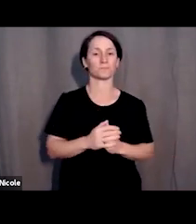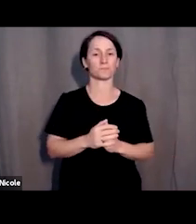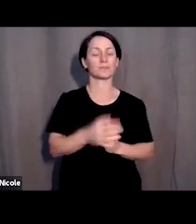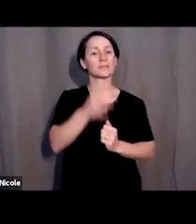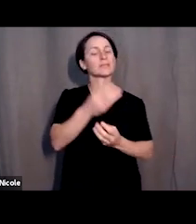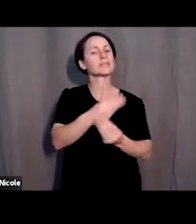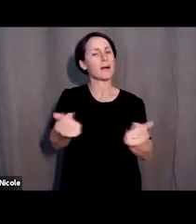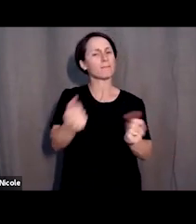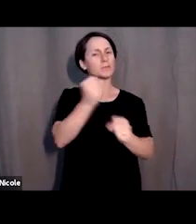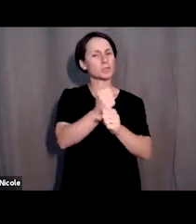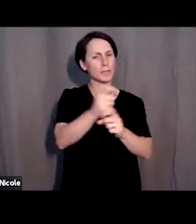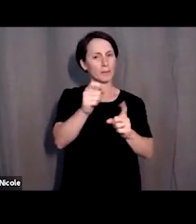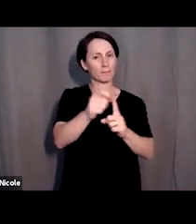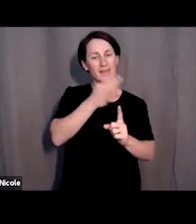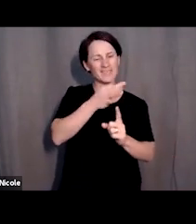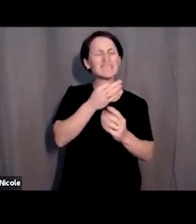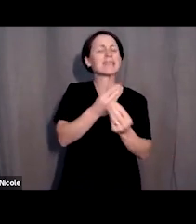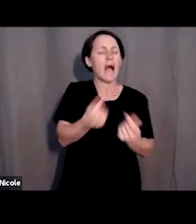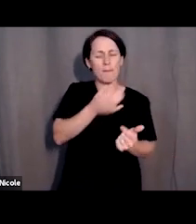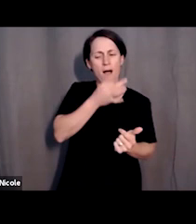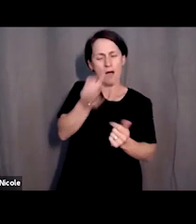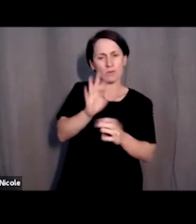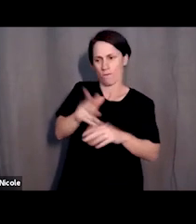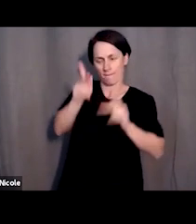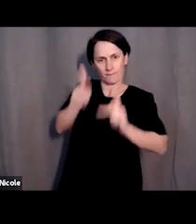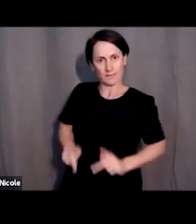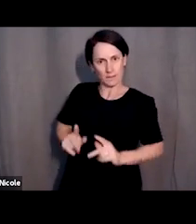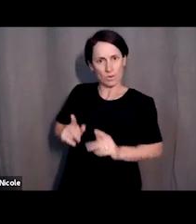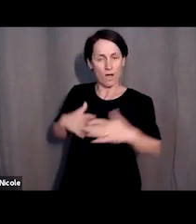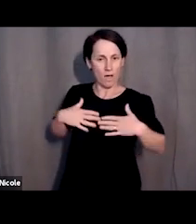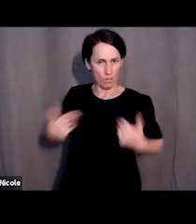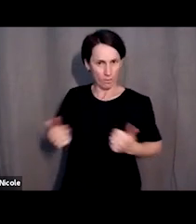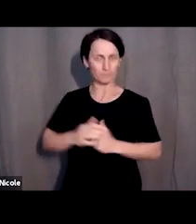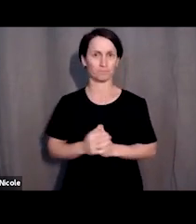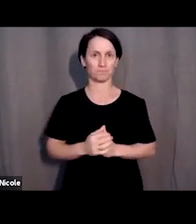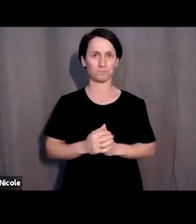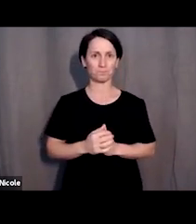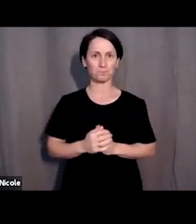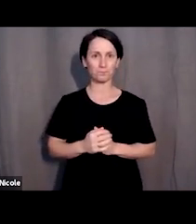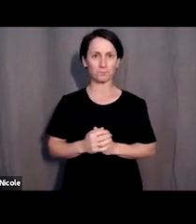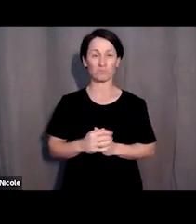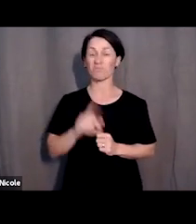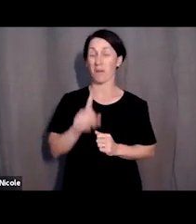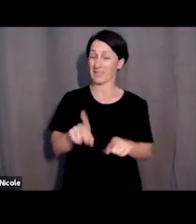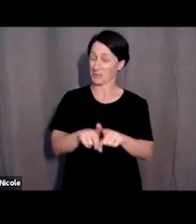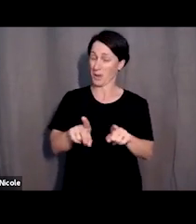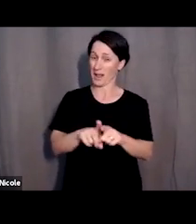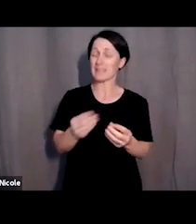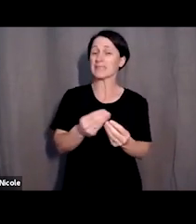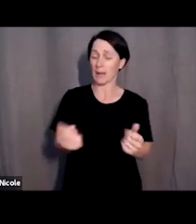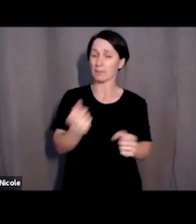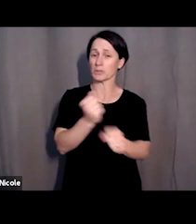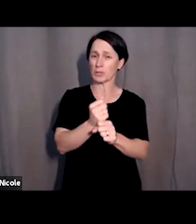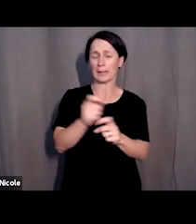were asking about physical health, and that had been improving. But we also did see some evidence of what Catherine talked about